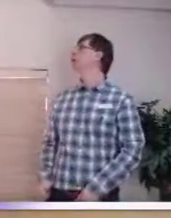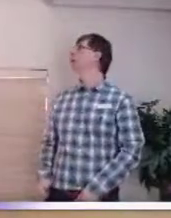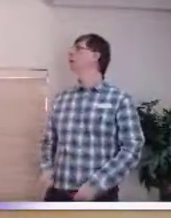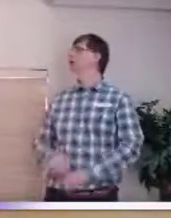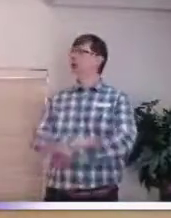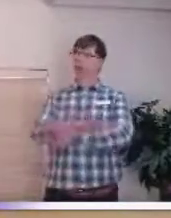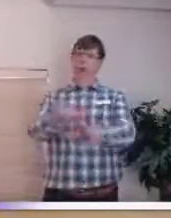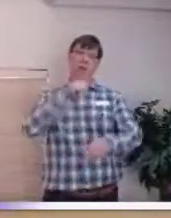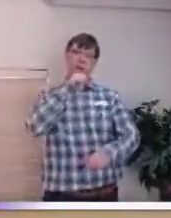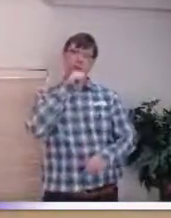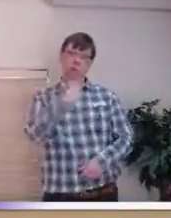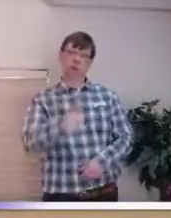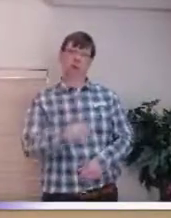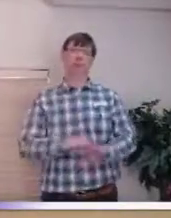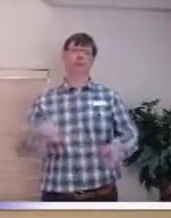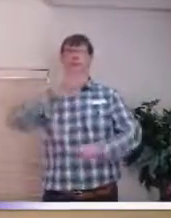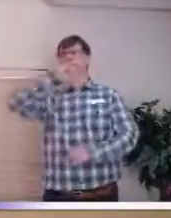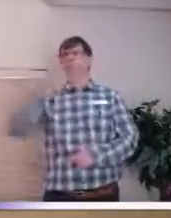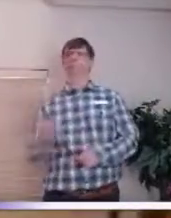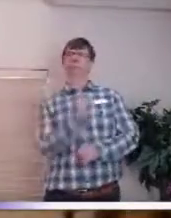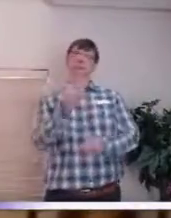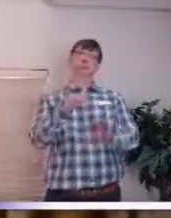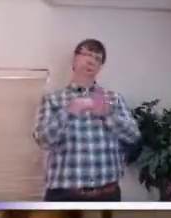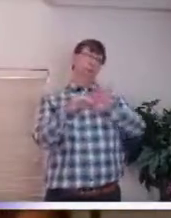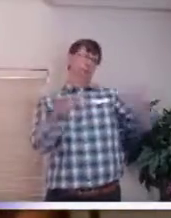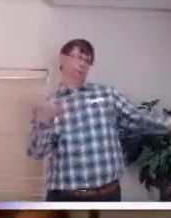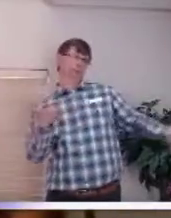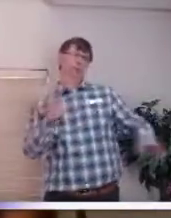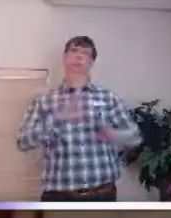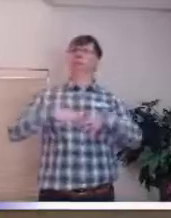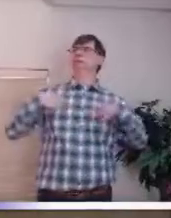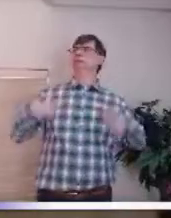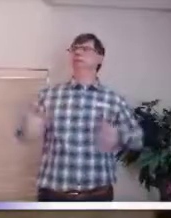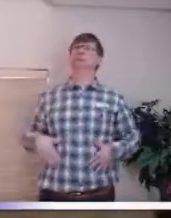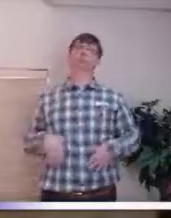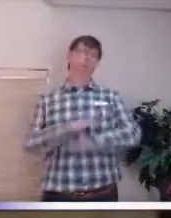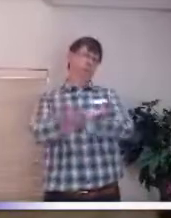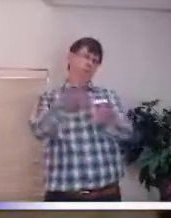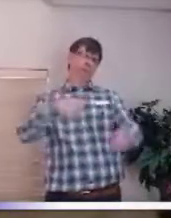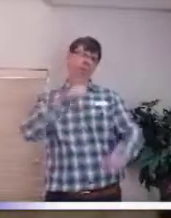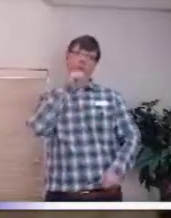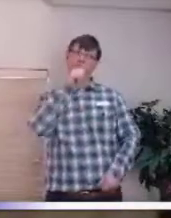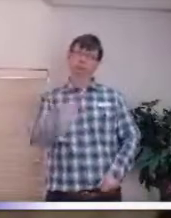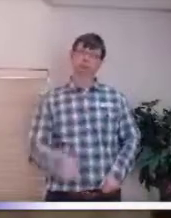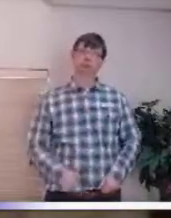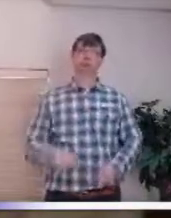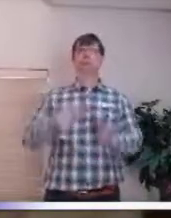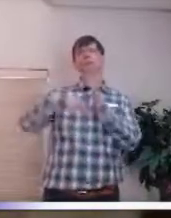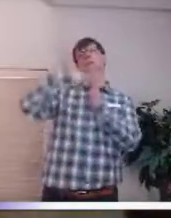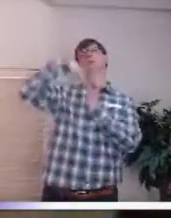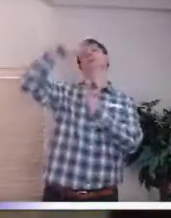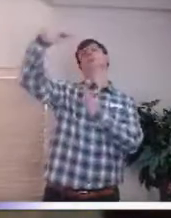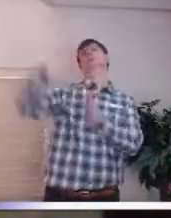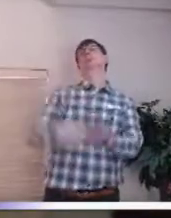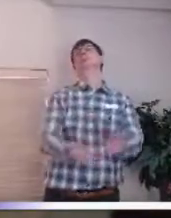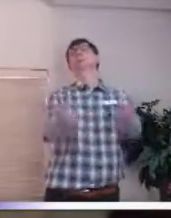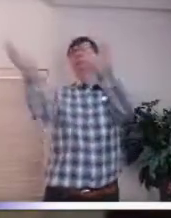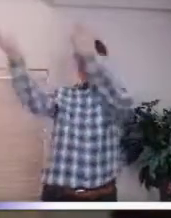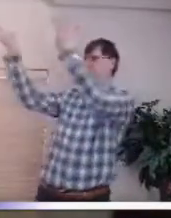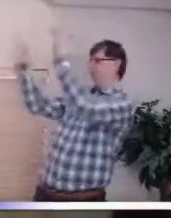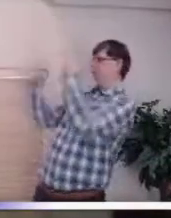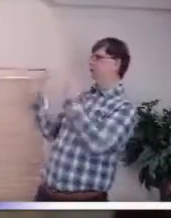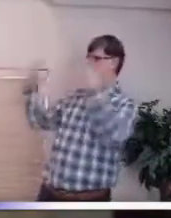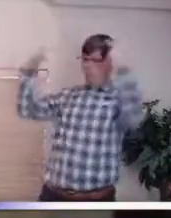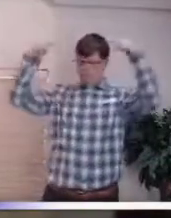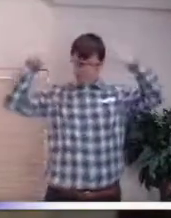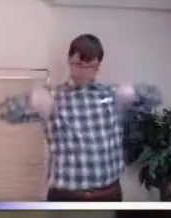it is all good. But if you disconnect yourself from the feelings of it's all good, how is something new going to come in? When you